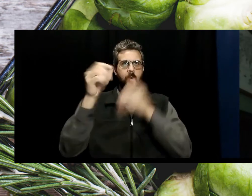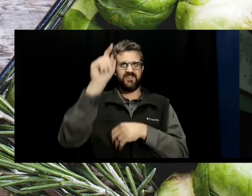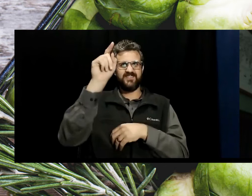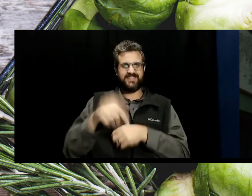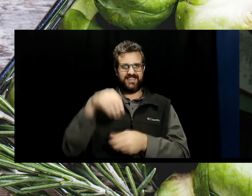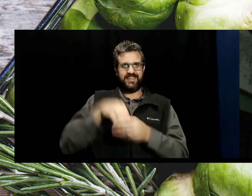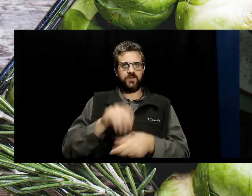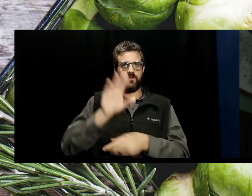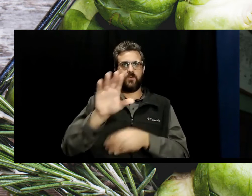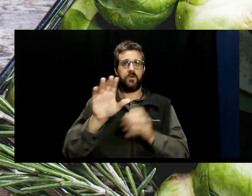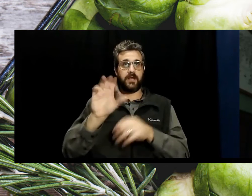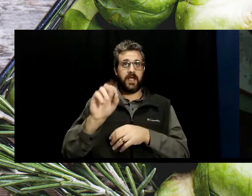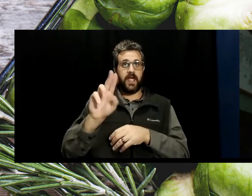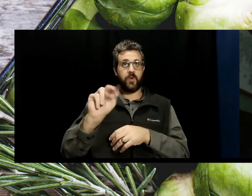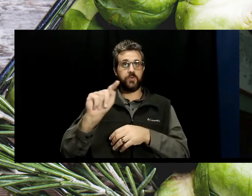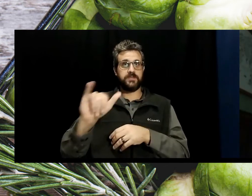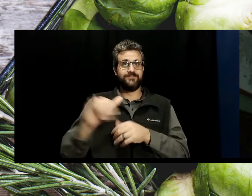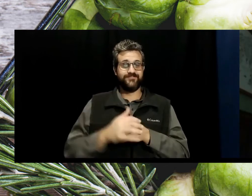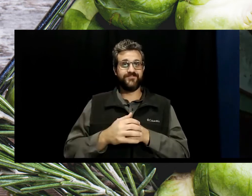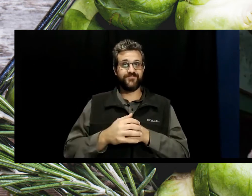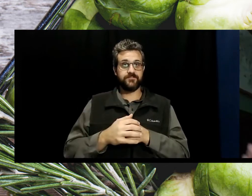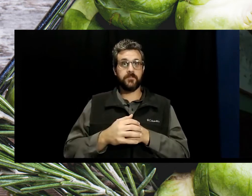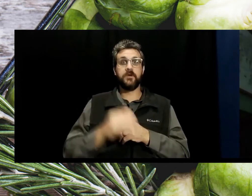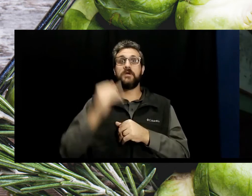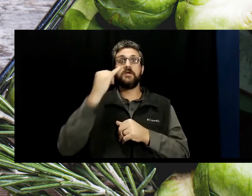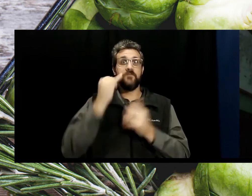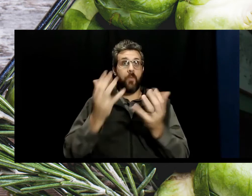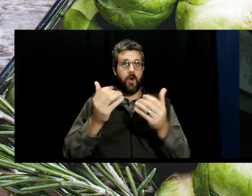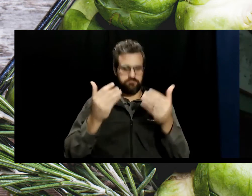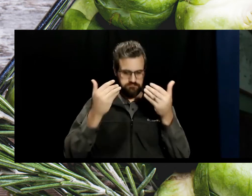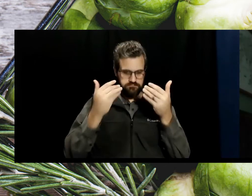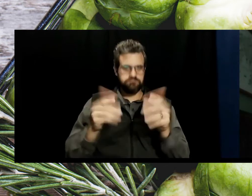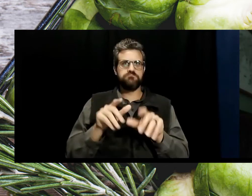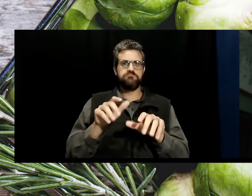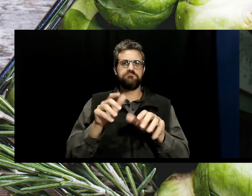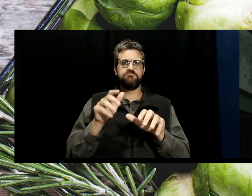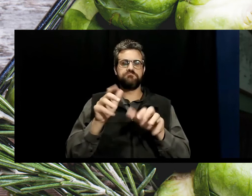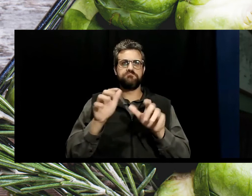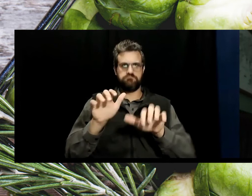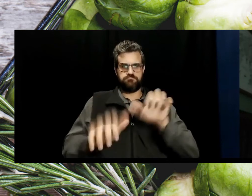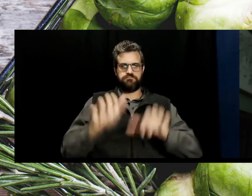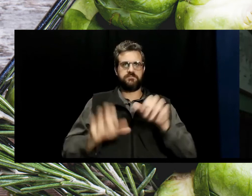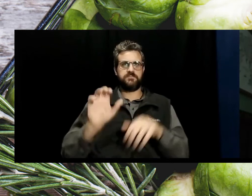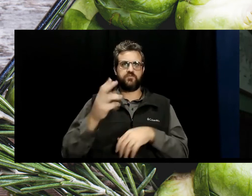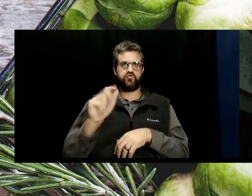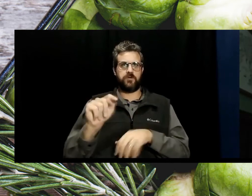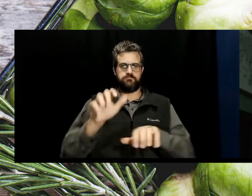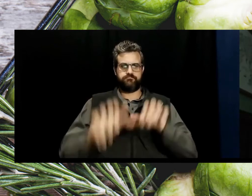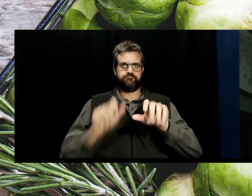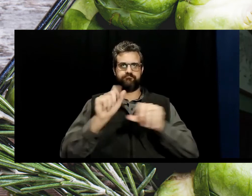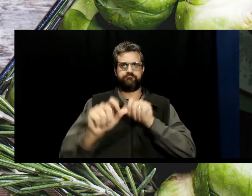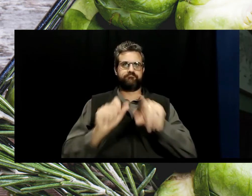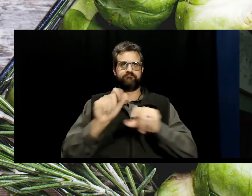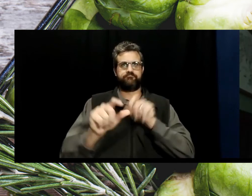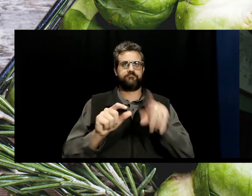in your county. If you want to, go ahead and get some questions into the chat box or into the comment section as we